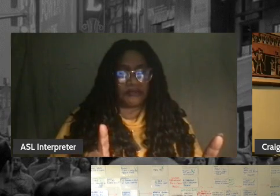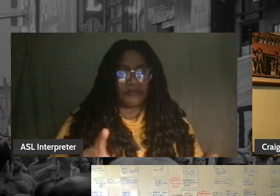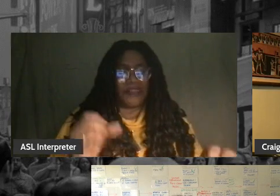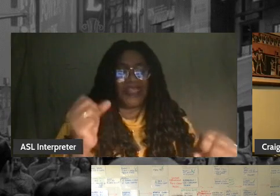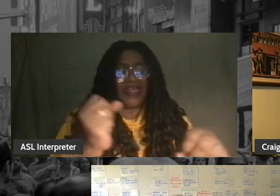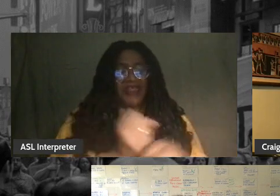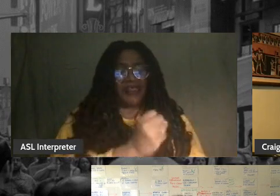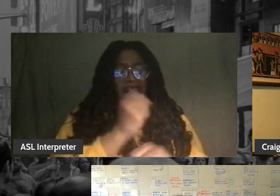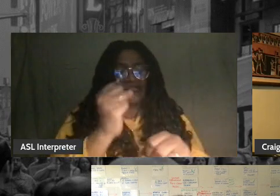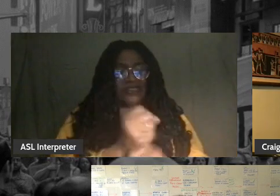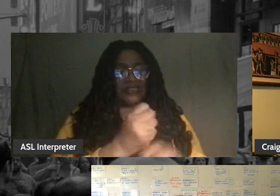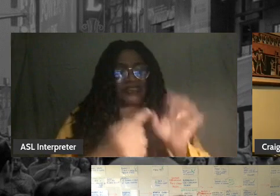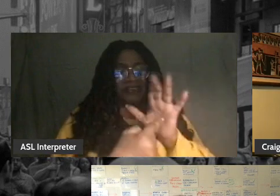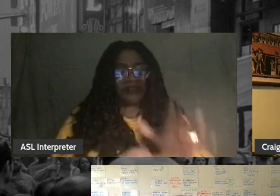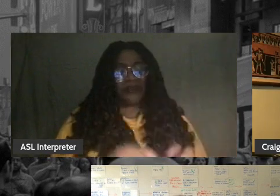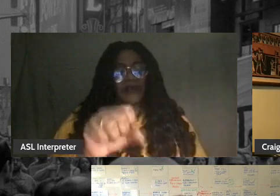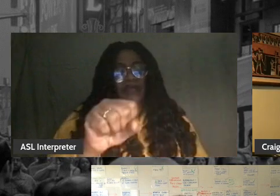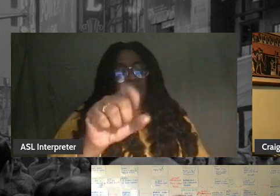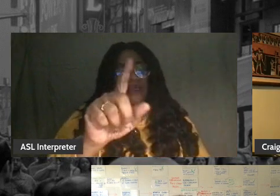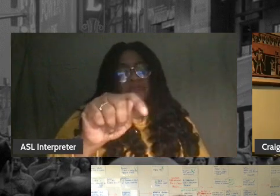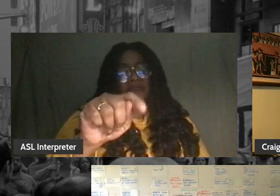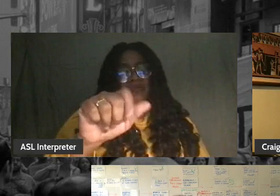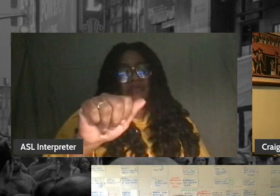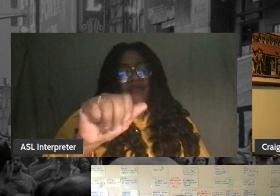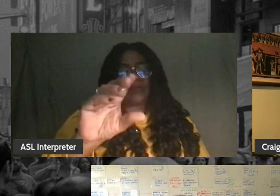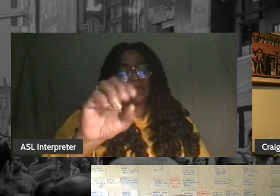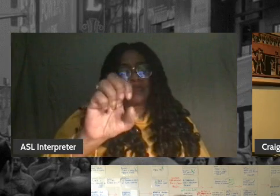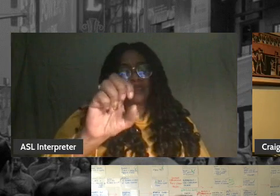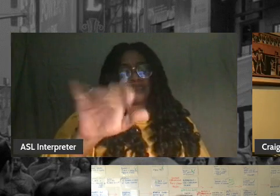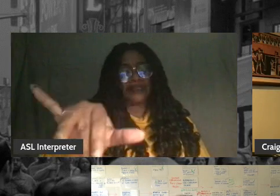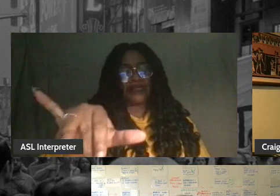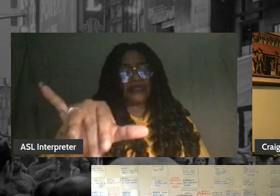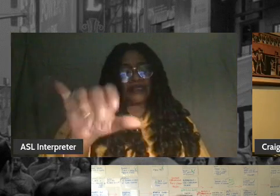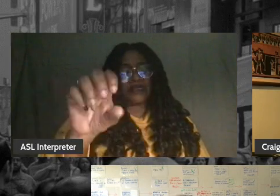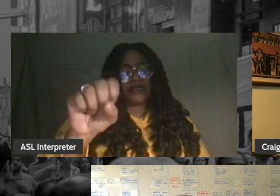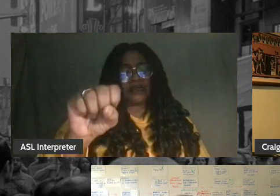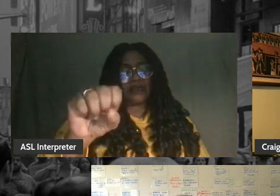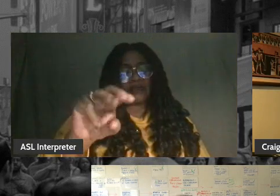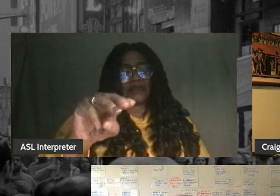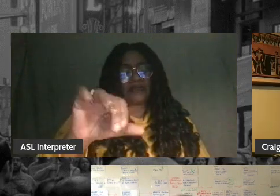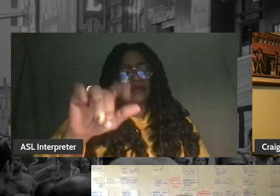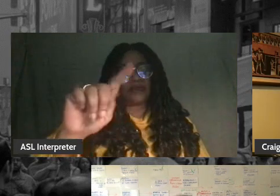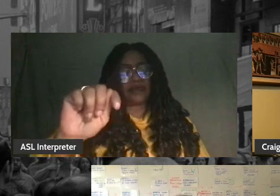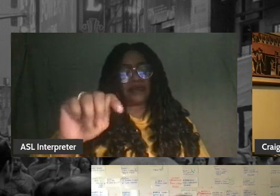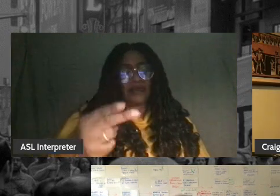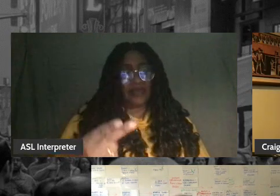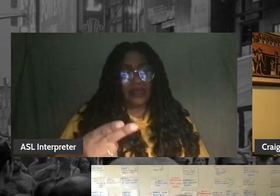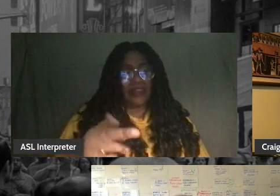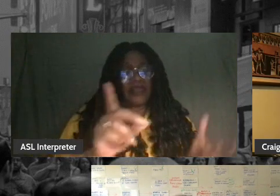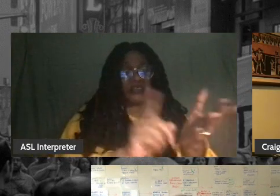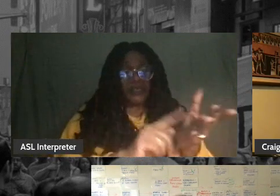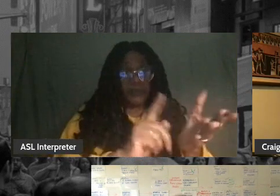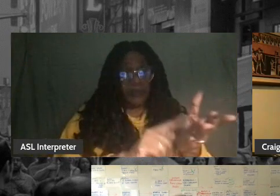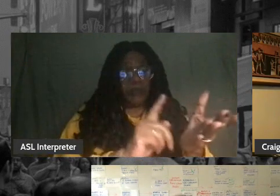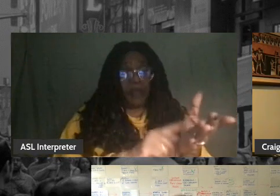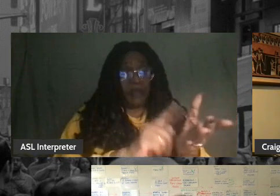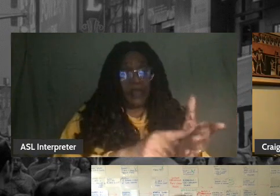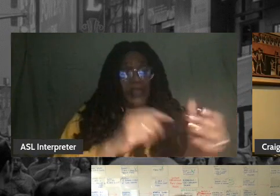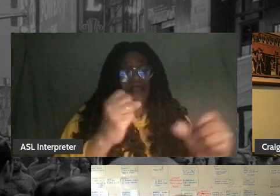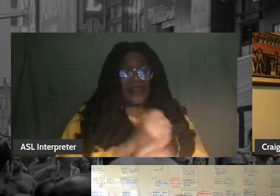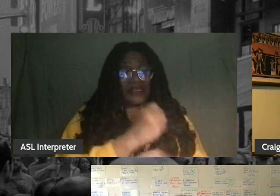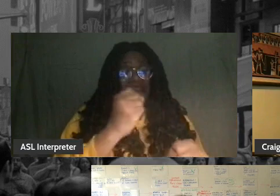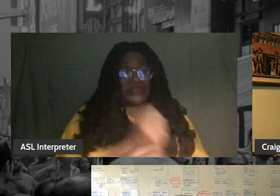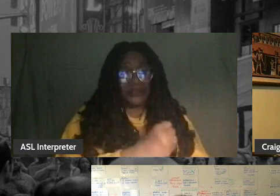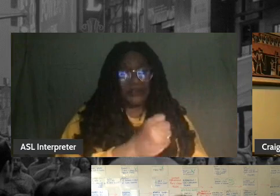statistics came out, Stacey Smith published the statistics that showed that women were, you know, I was